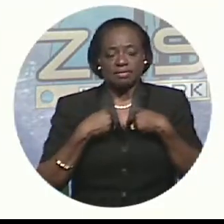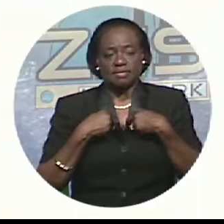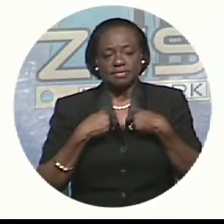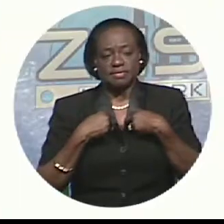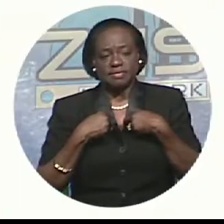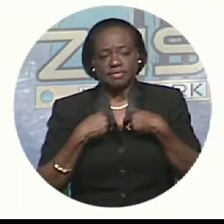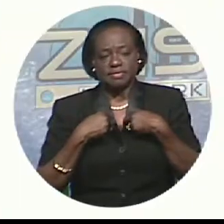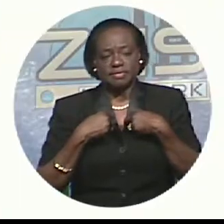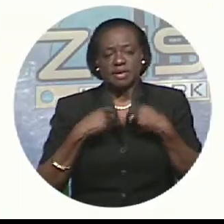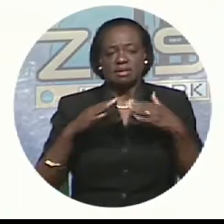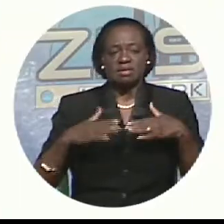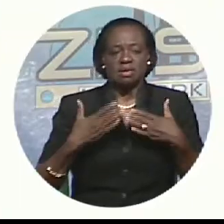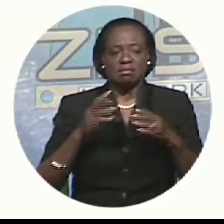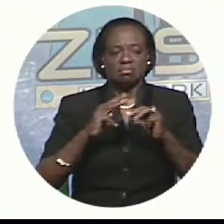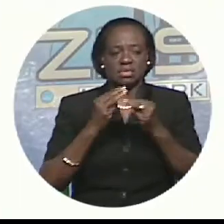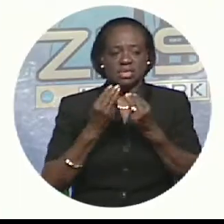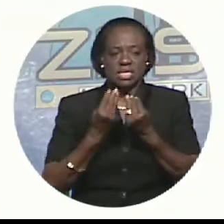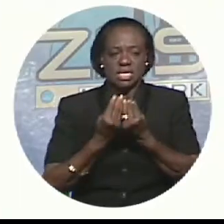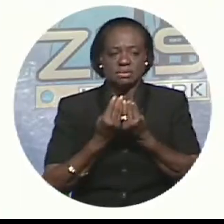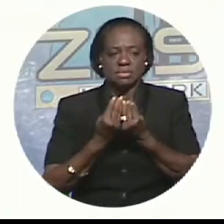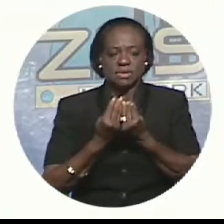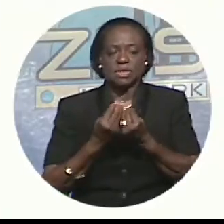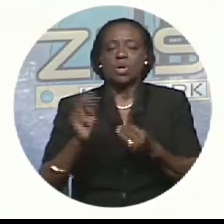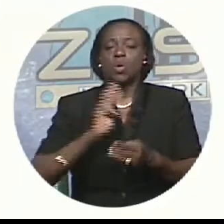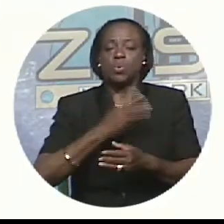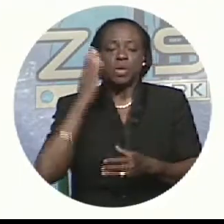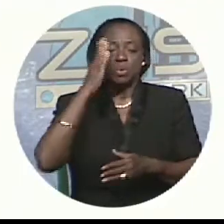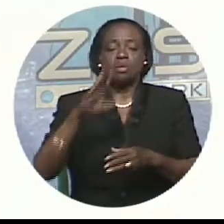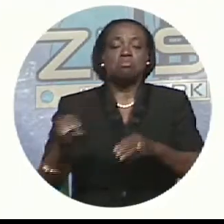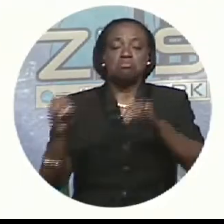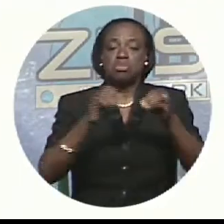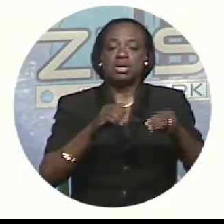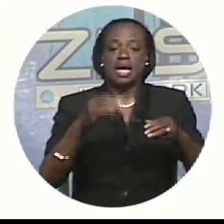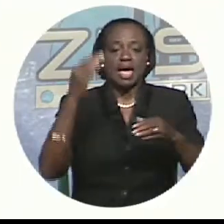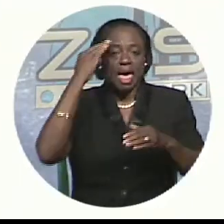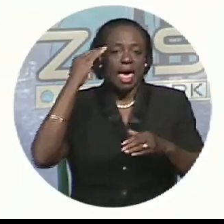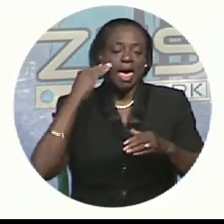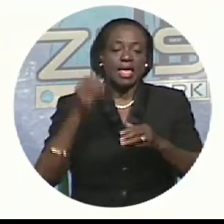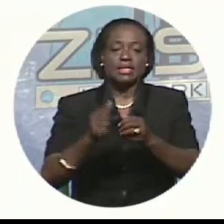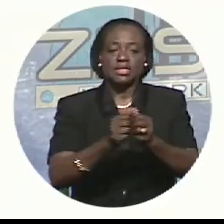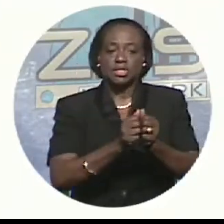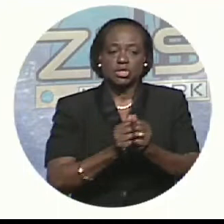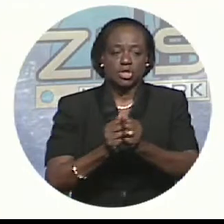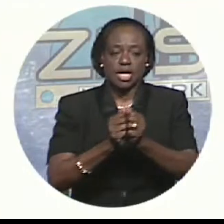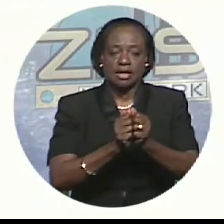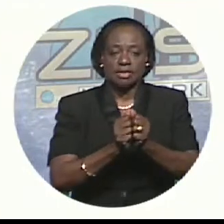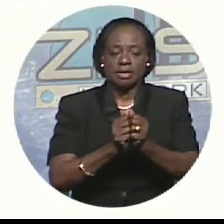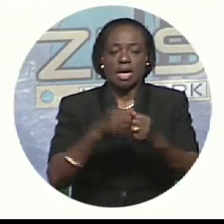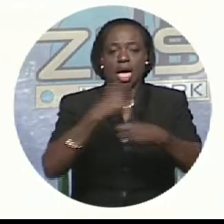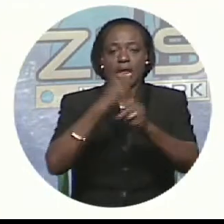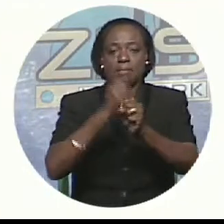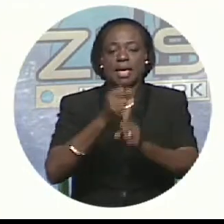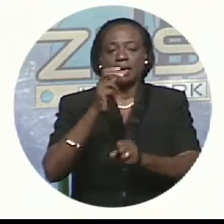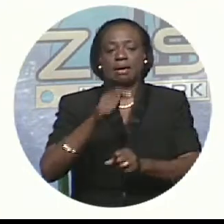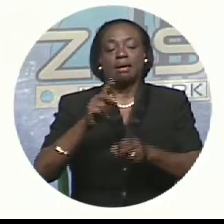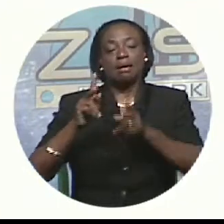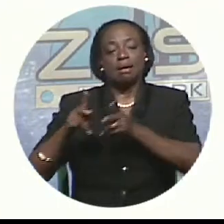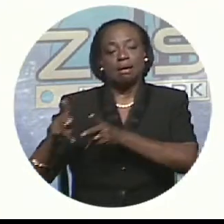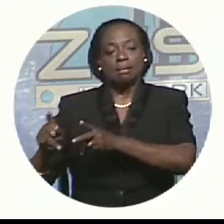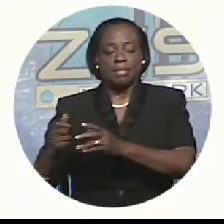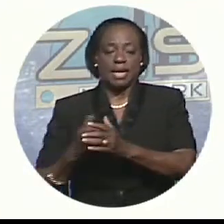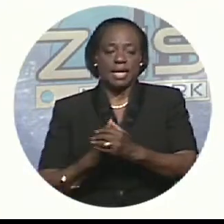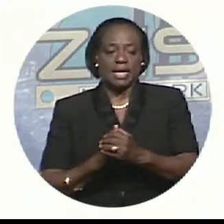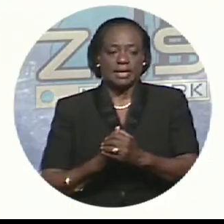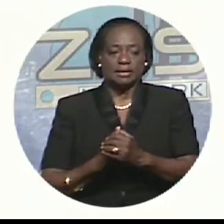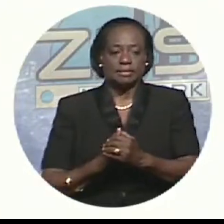Bahama, a young team. So we have to put our heads together and come up with a plan. And so tomorrow we have an executive meeting, and then we meet with managing coaches, and hopefully